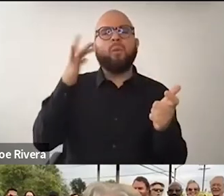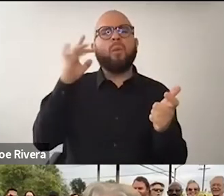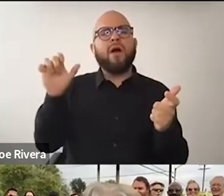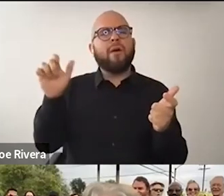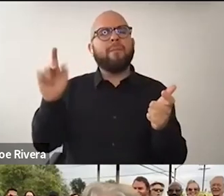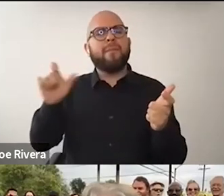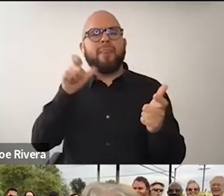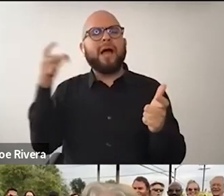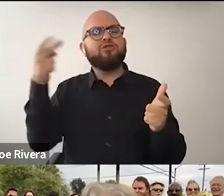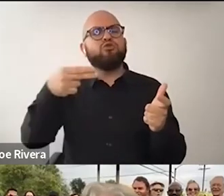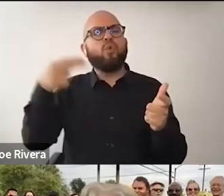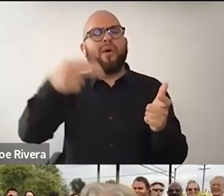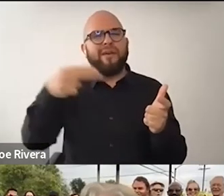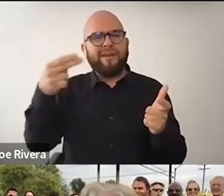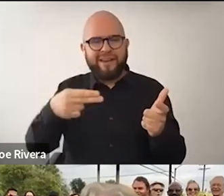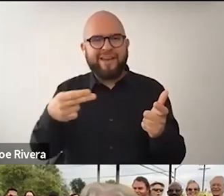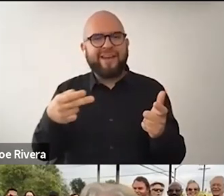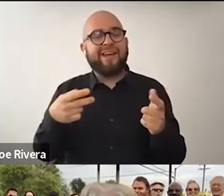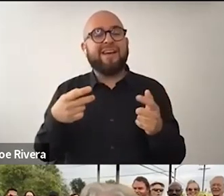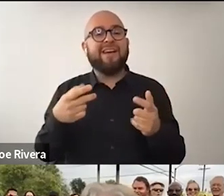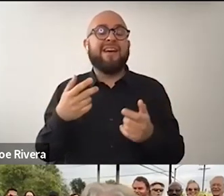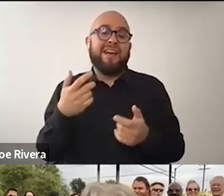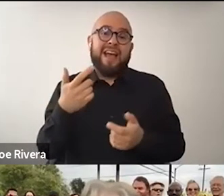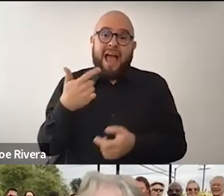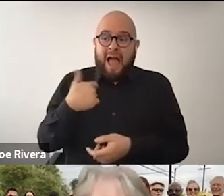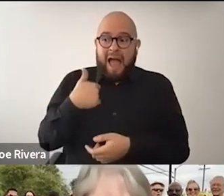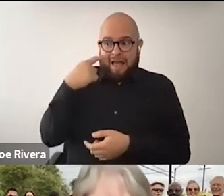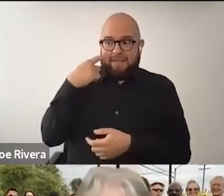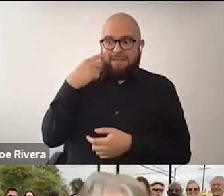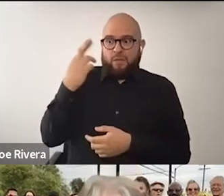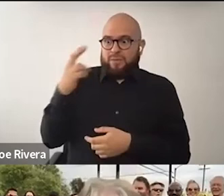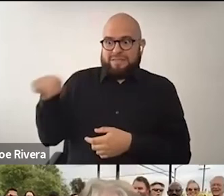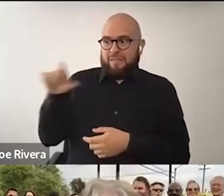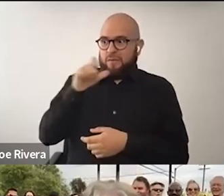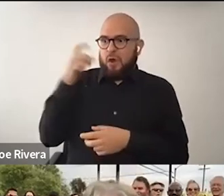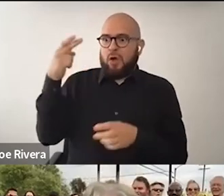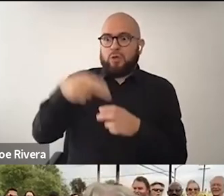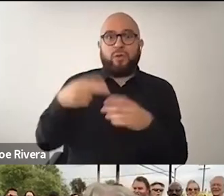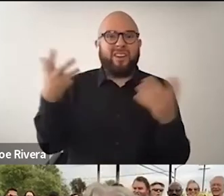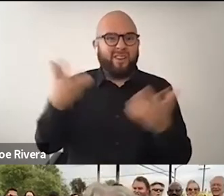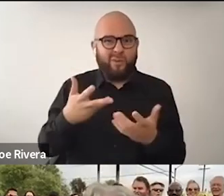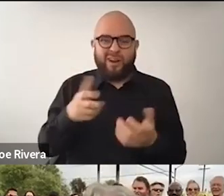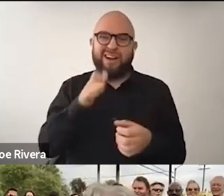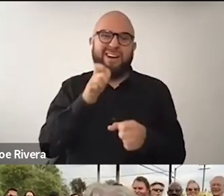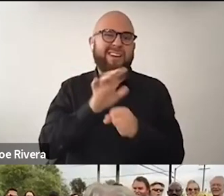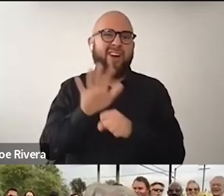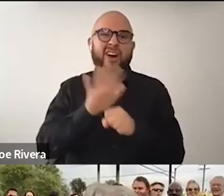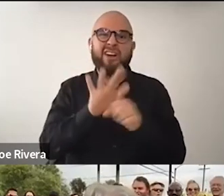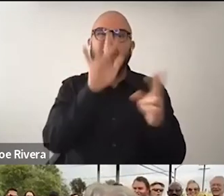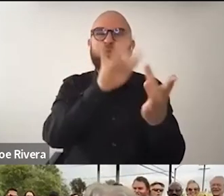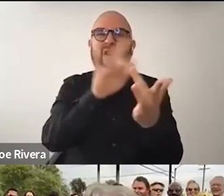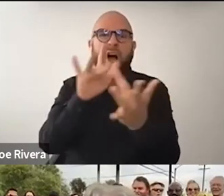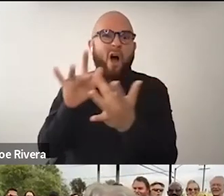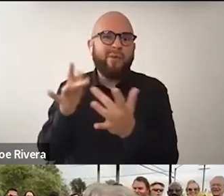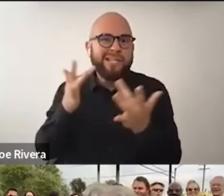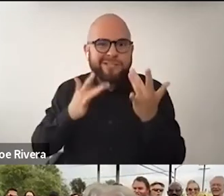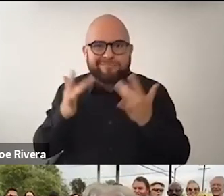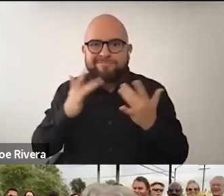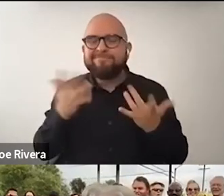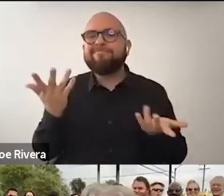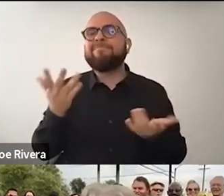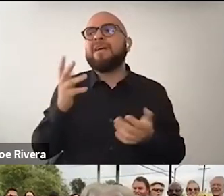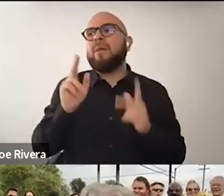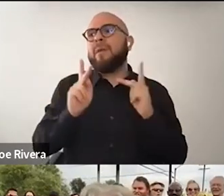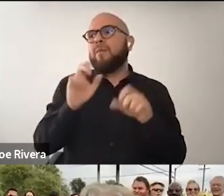outreaches. It has to do with folks that work at a company who are not used to having a union. We're a fairly